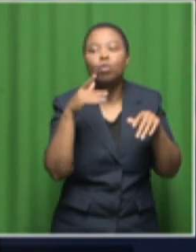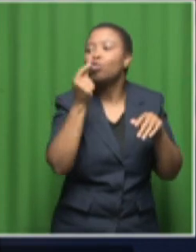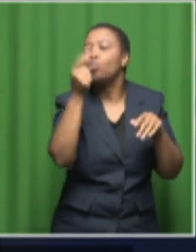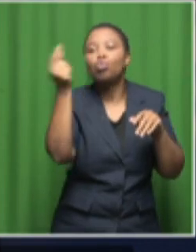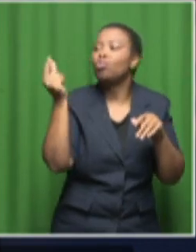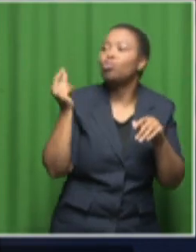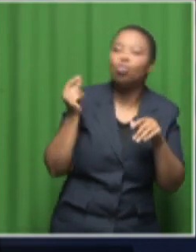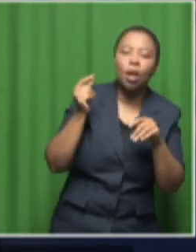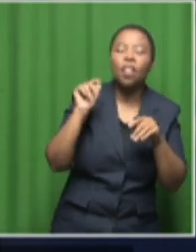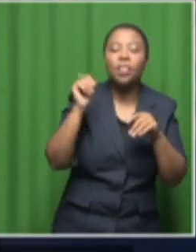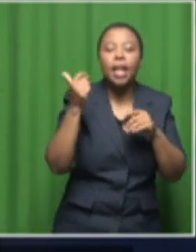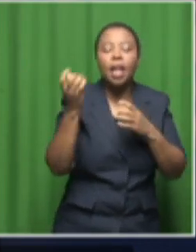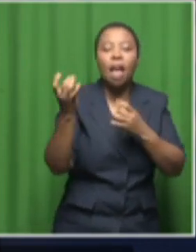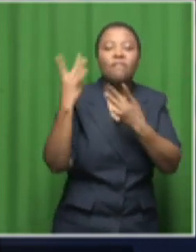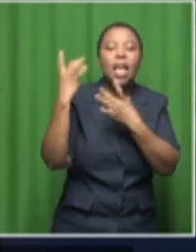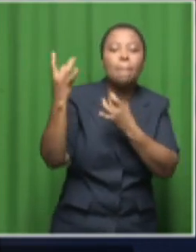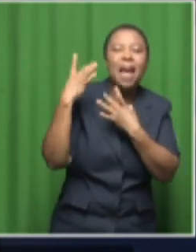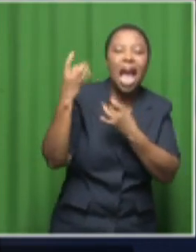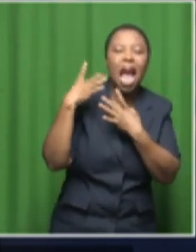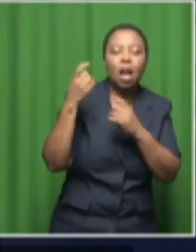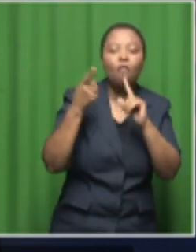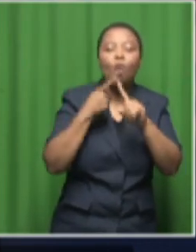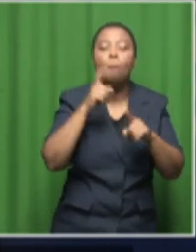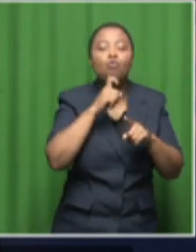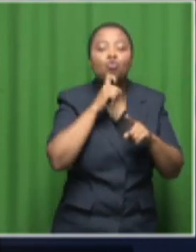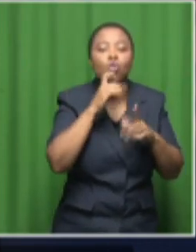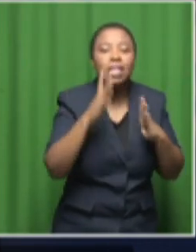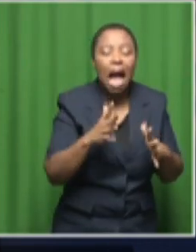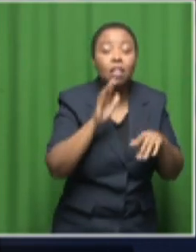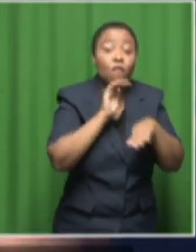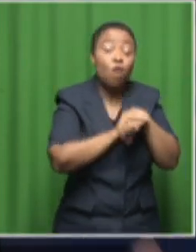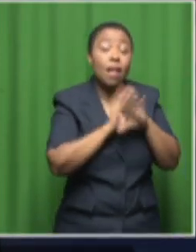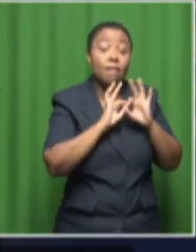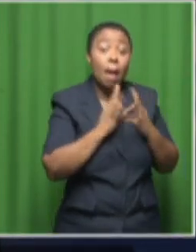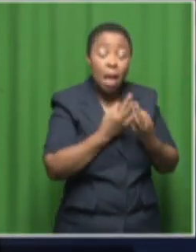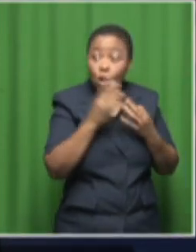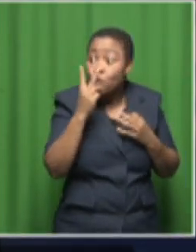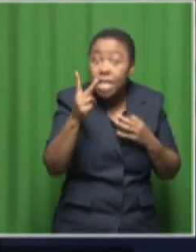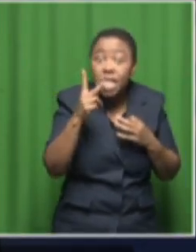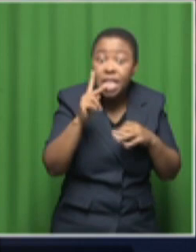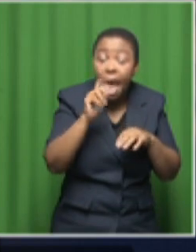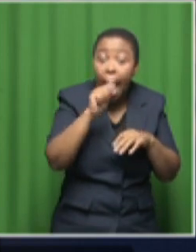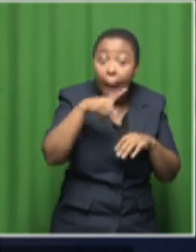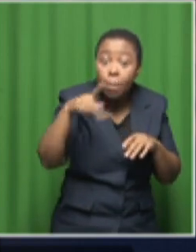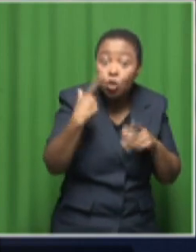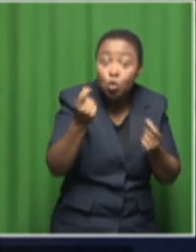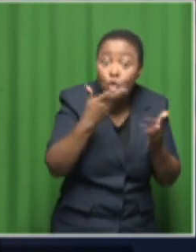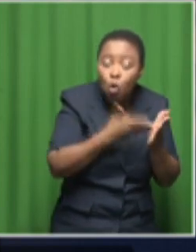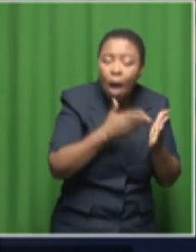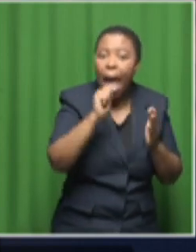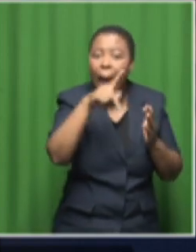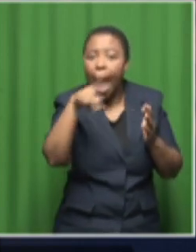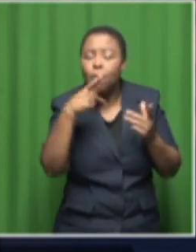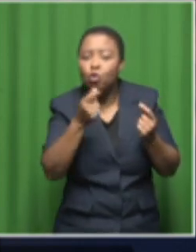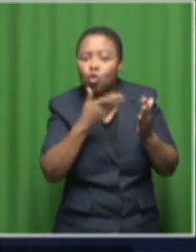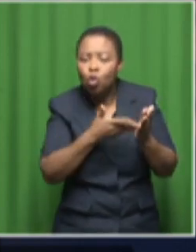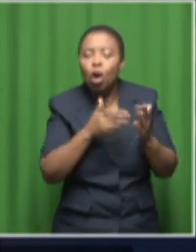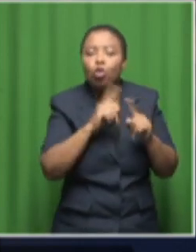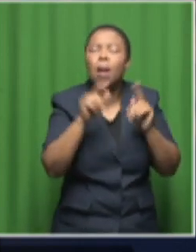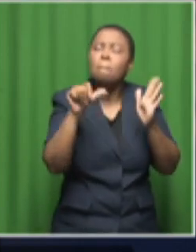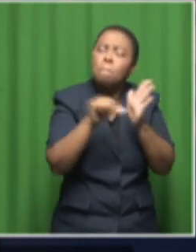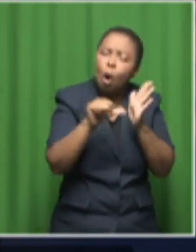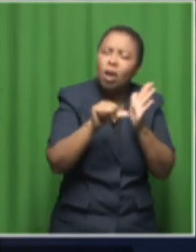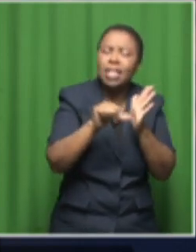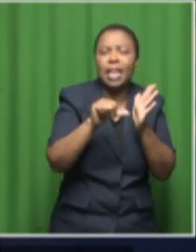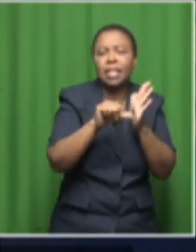that feedback from users, from our friends and family. Have you seen what this app is doing? Have you seen what that app is doing? So it's very important